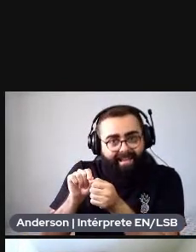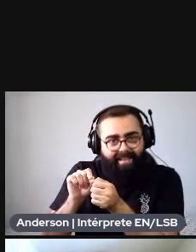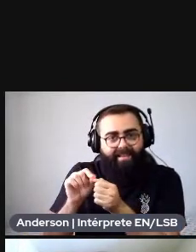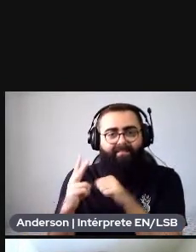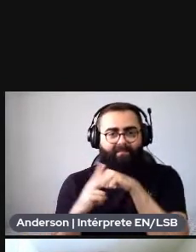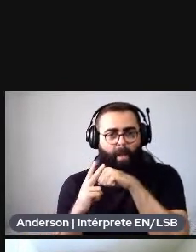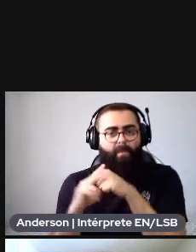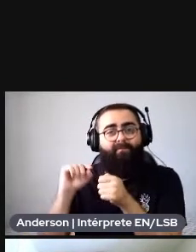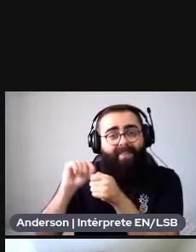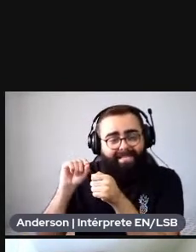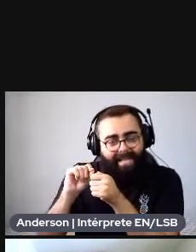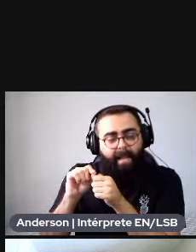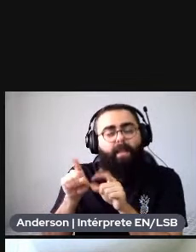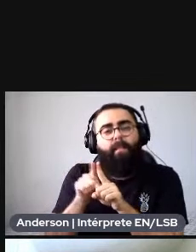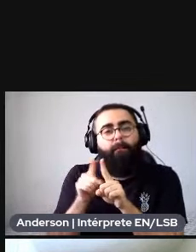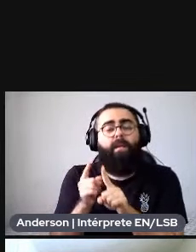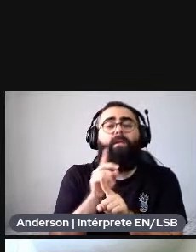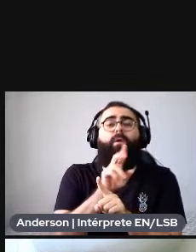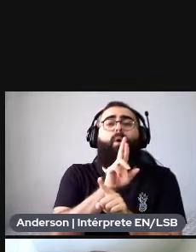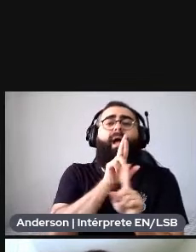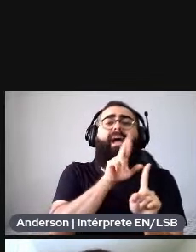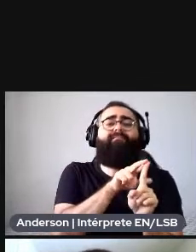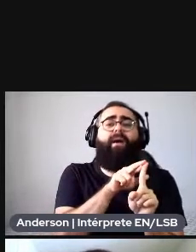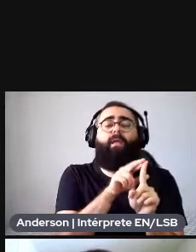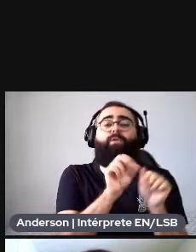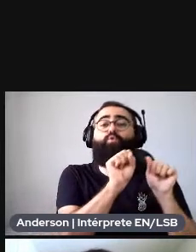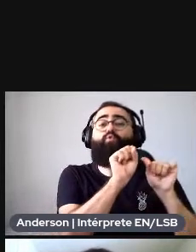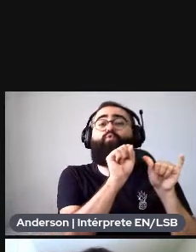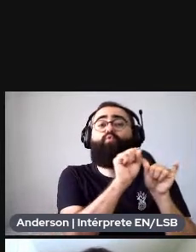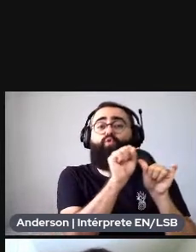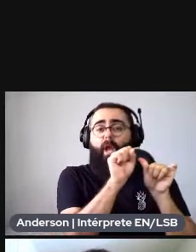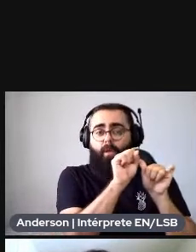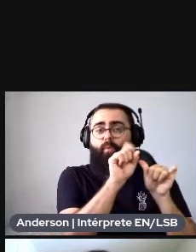subact with plural,